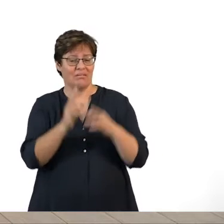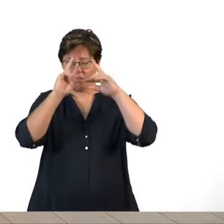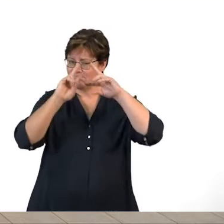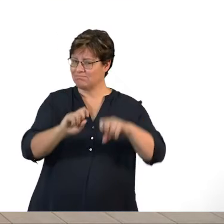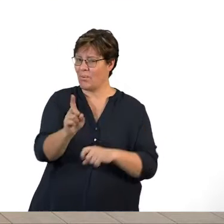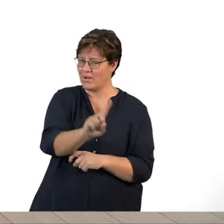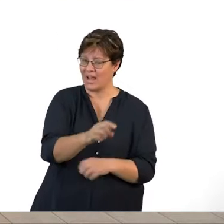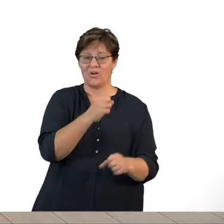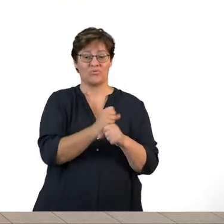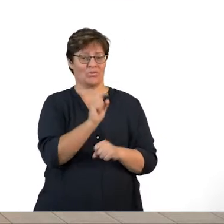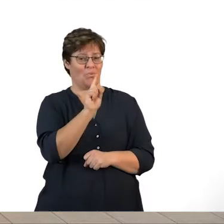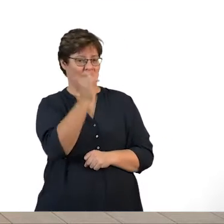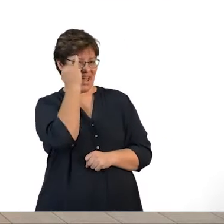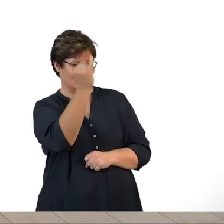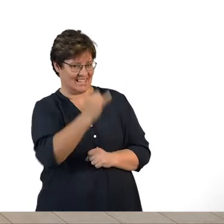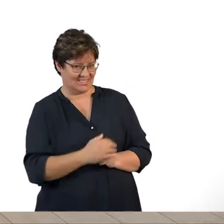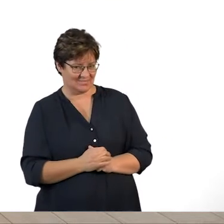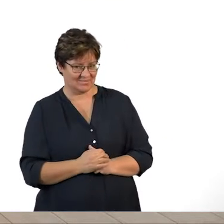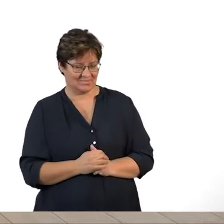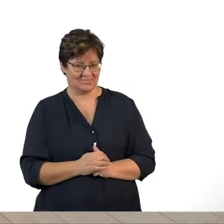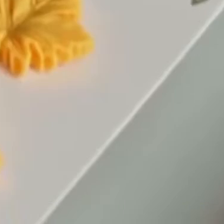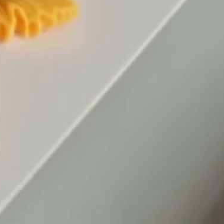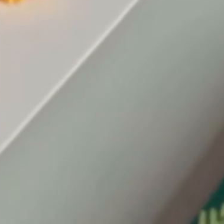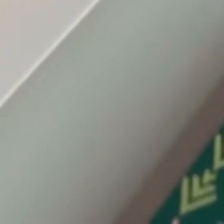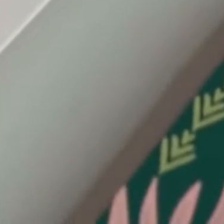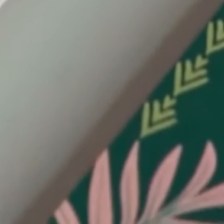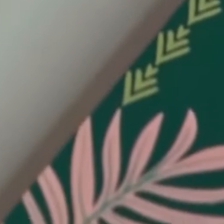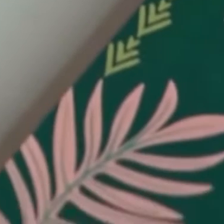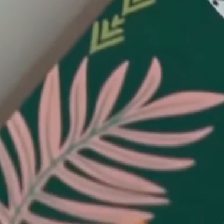the break, we will explore a grade 1 idea.